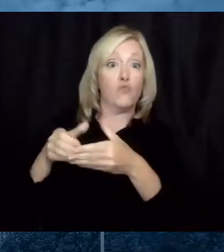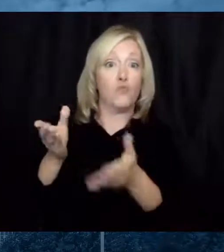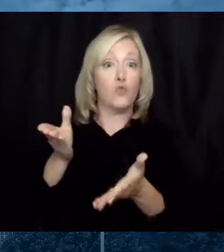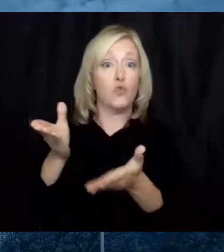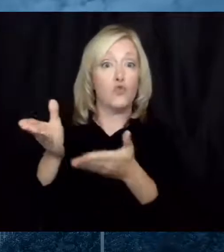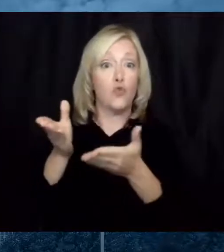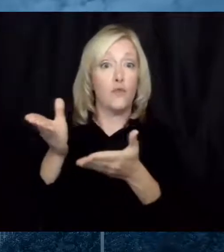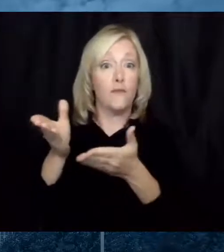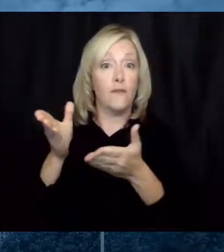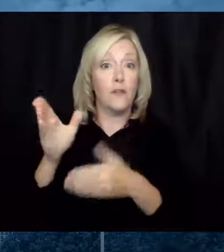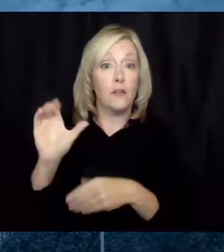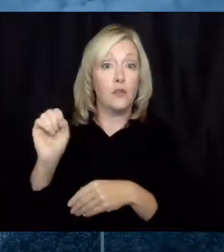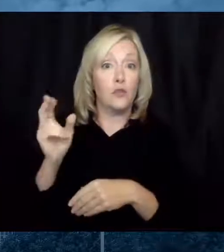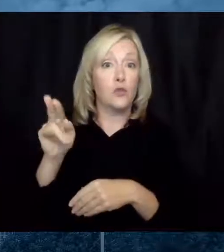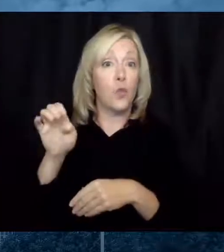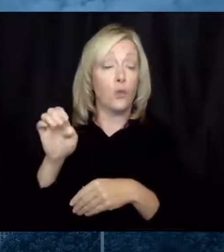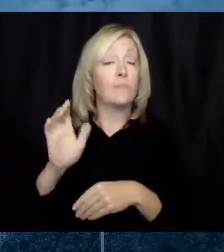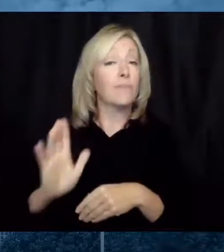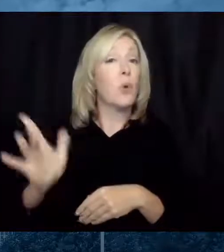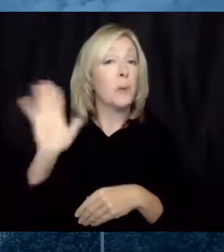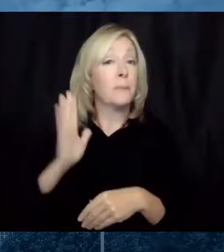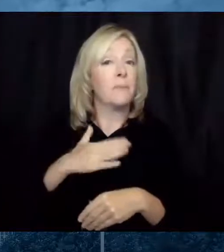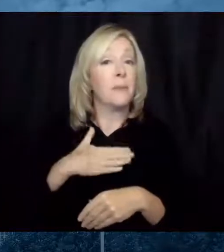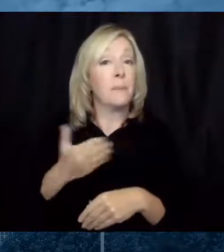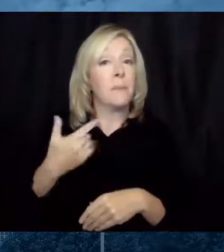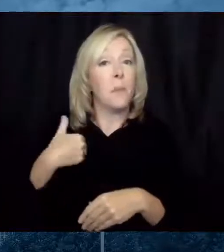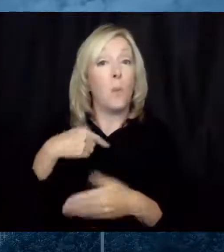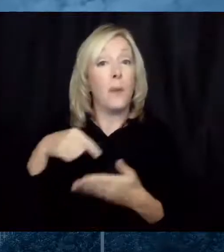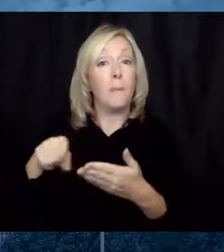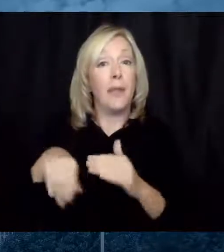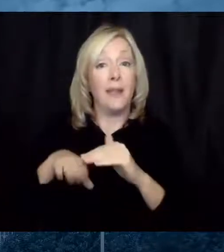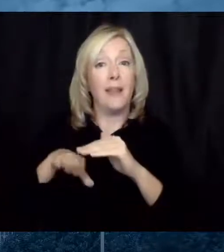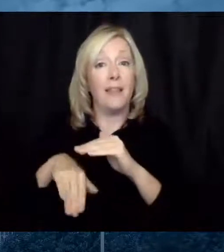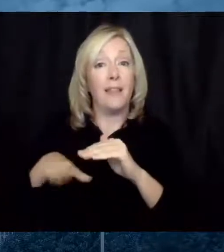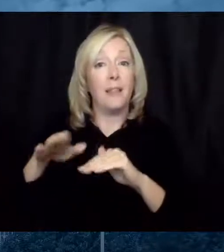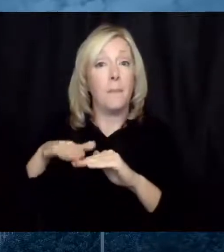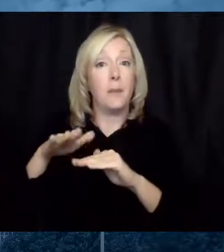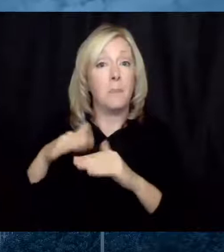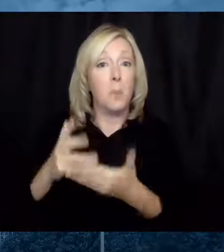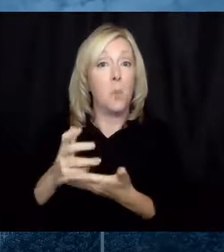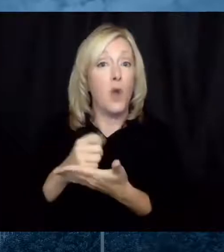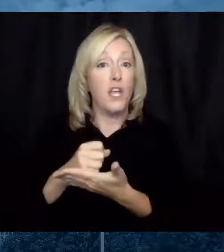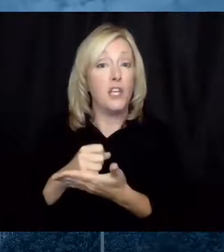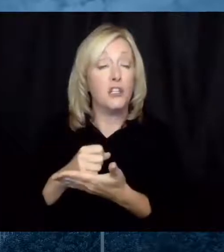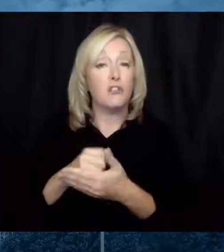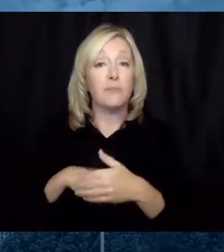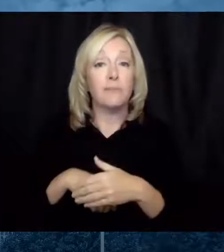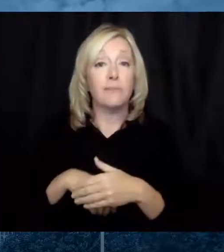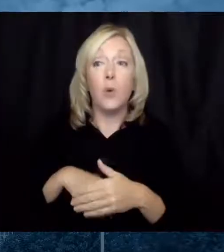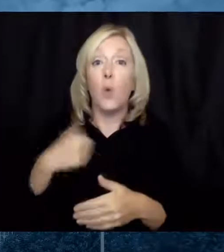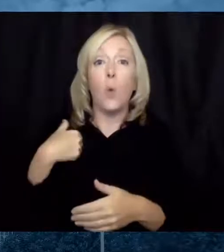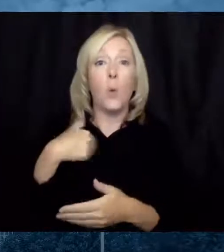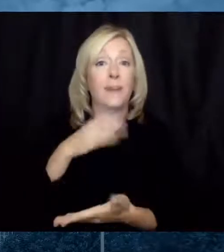sub-minimum wage to individuals. We as an organization stopped doing that in 2013 as a